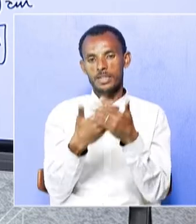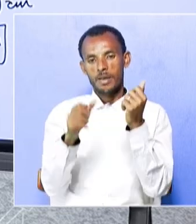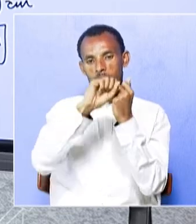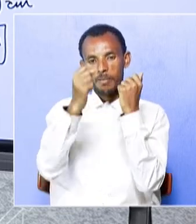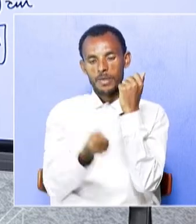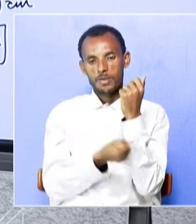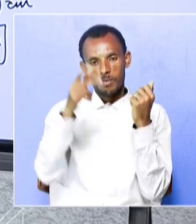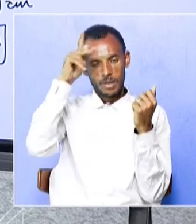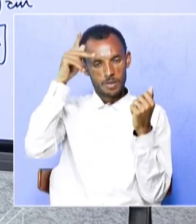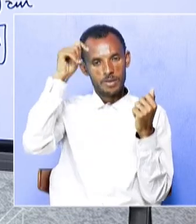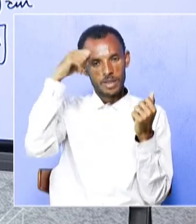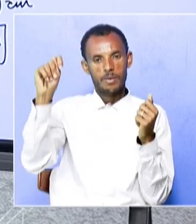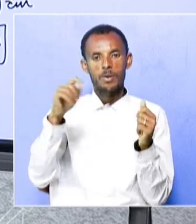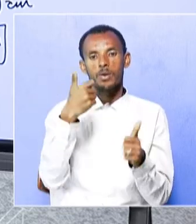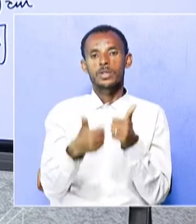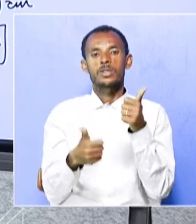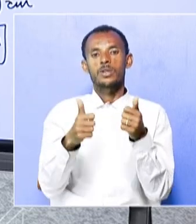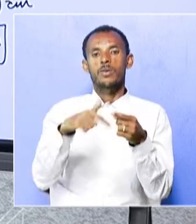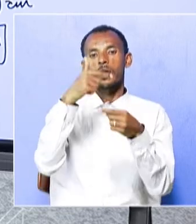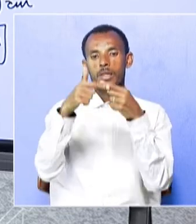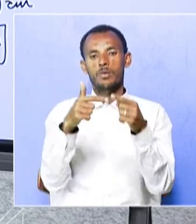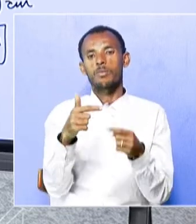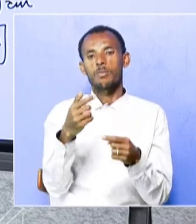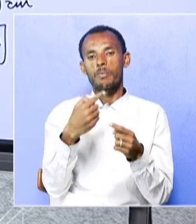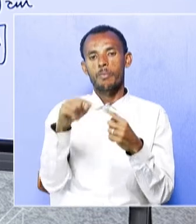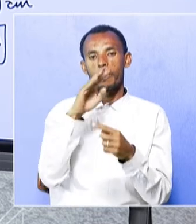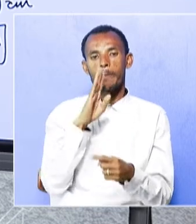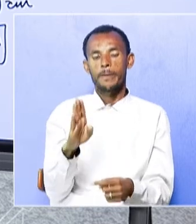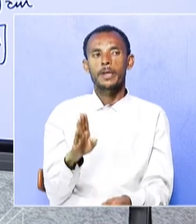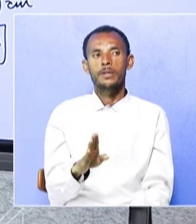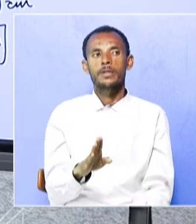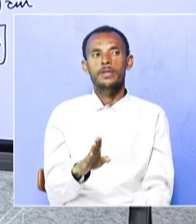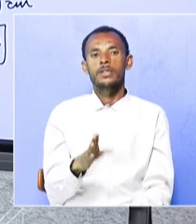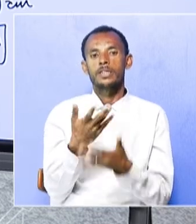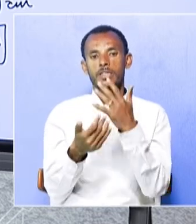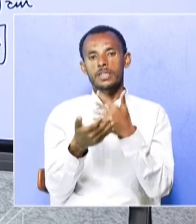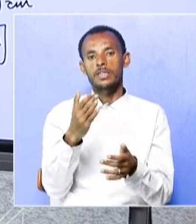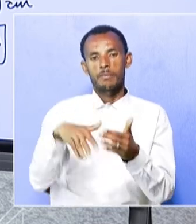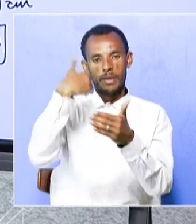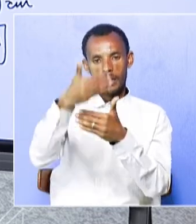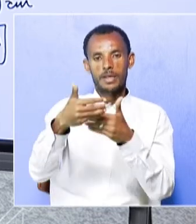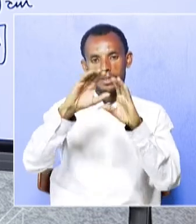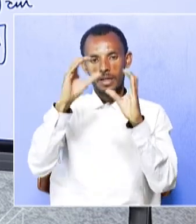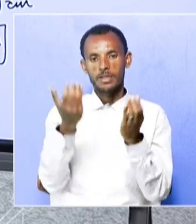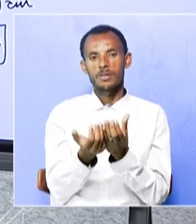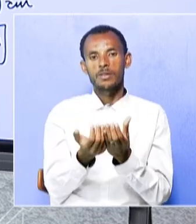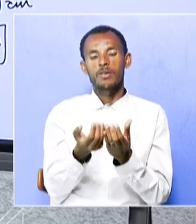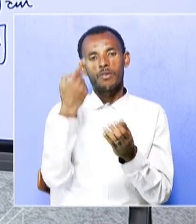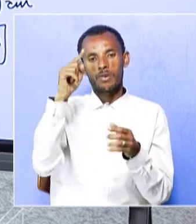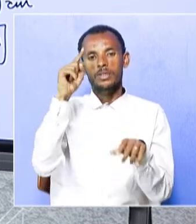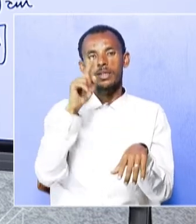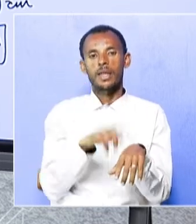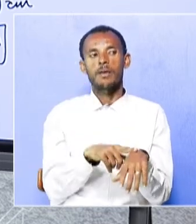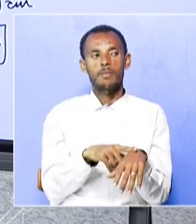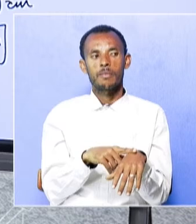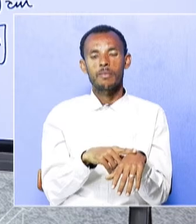regarding Pythagoras theorem, which is going to be a discussion in the next period. For the time being,